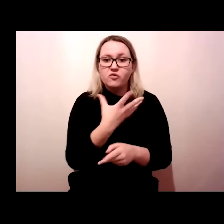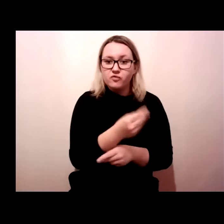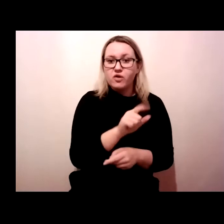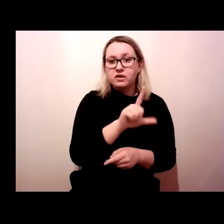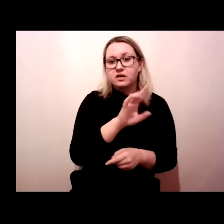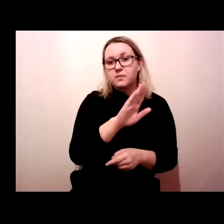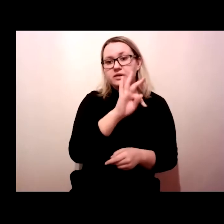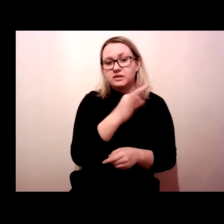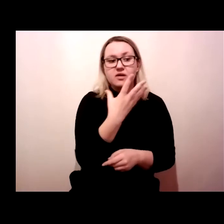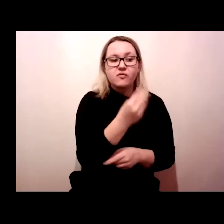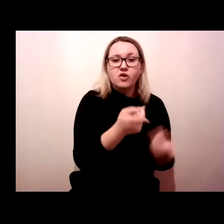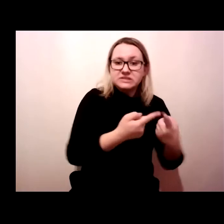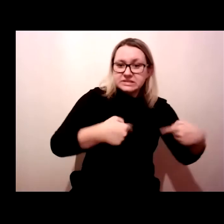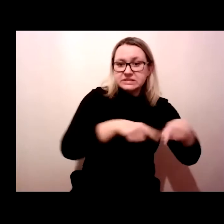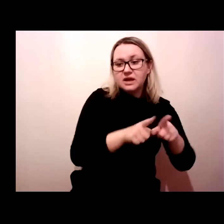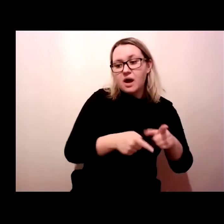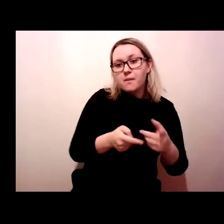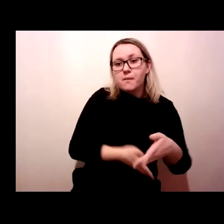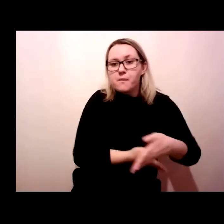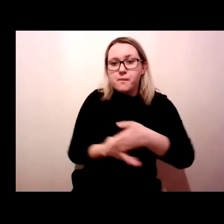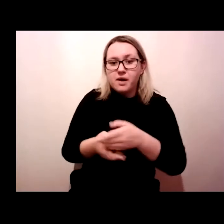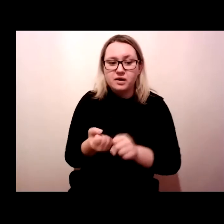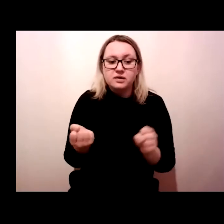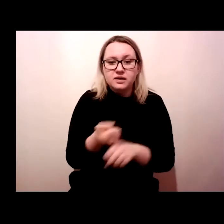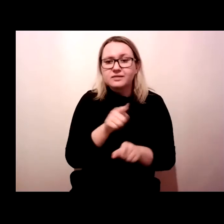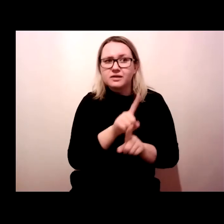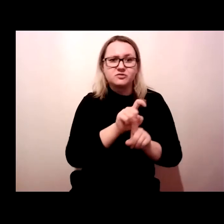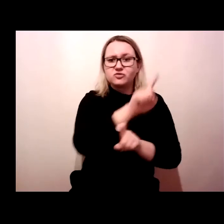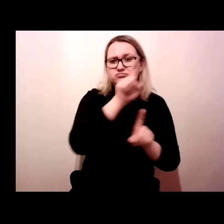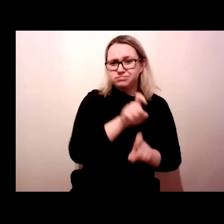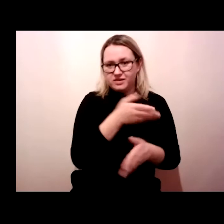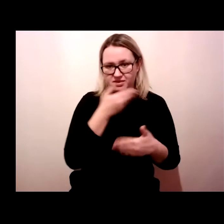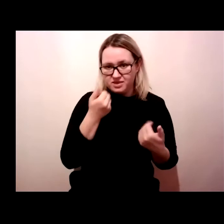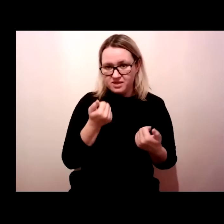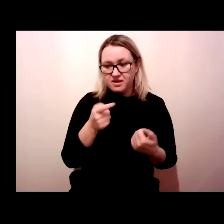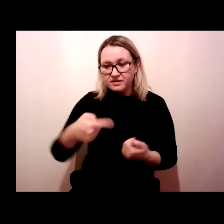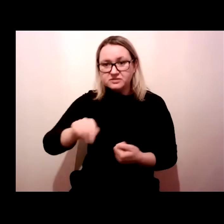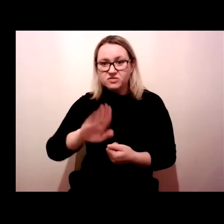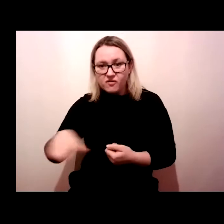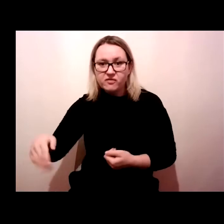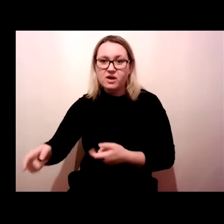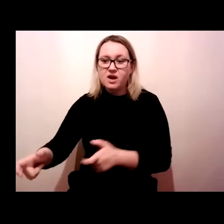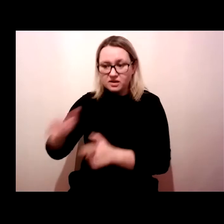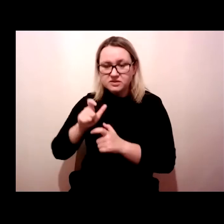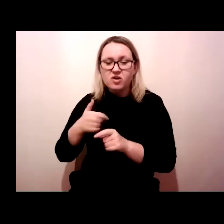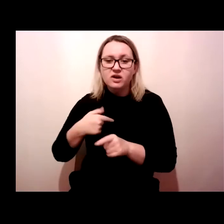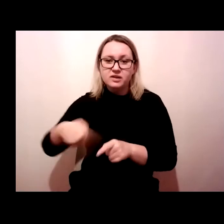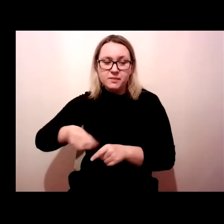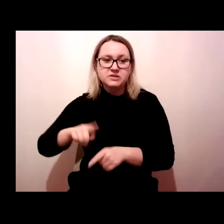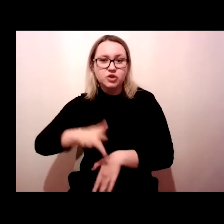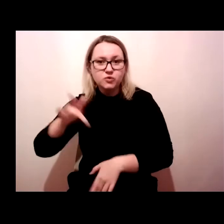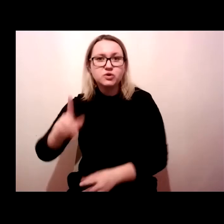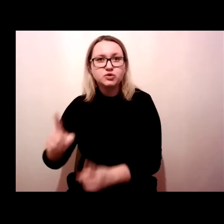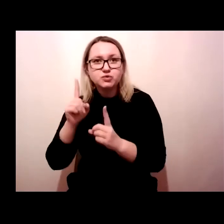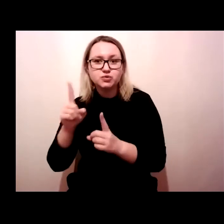a platform, a specific platform for LGBT children and adolescents,